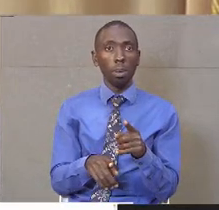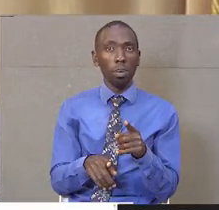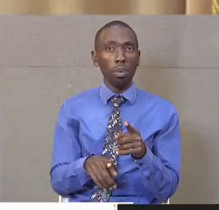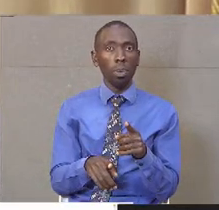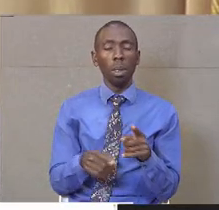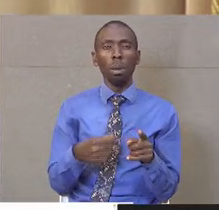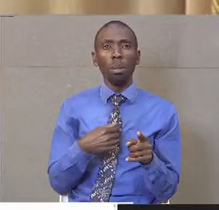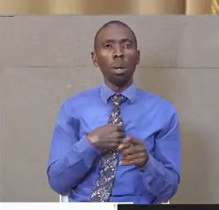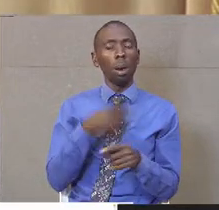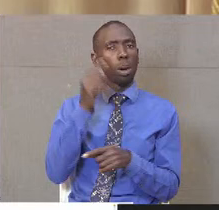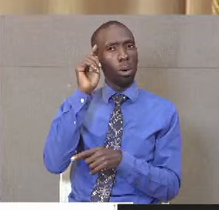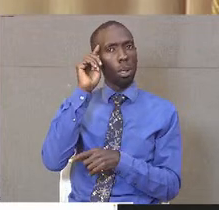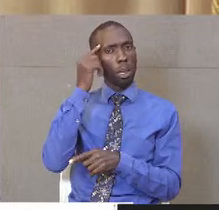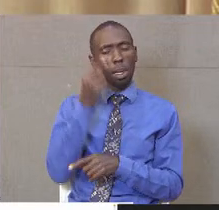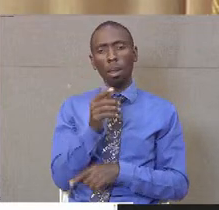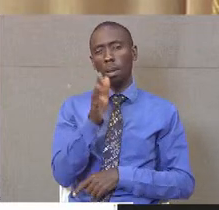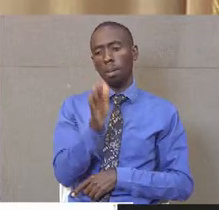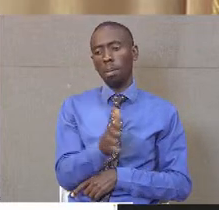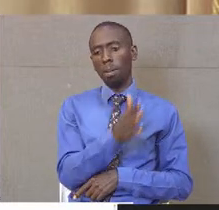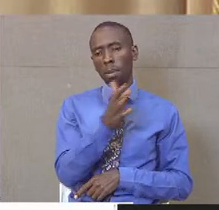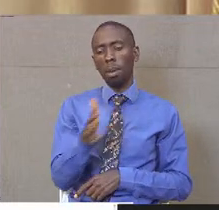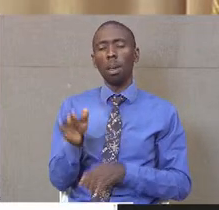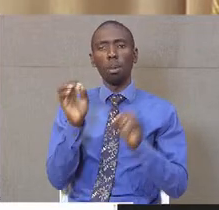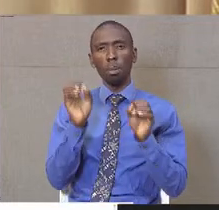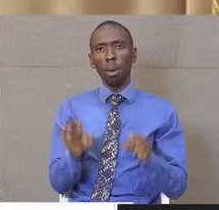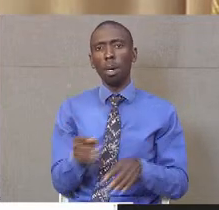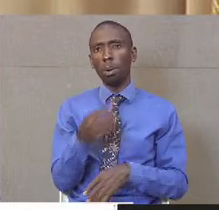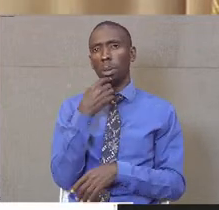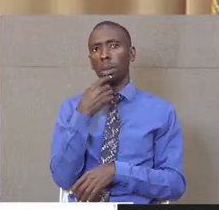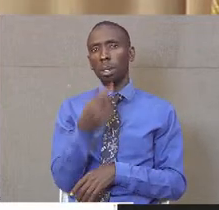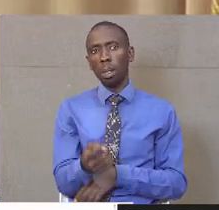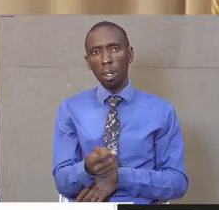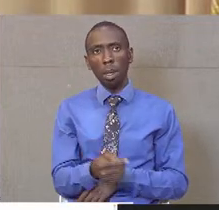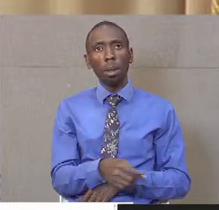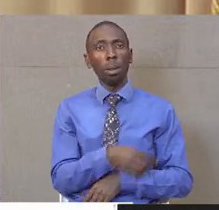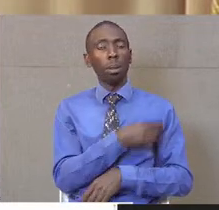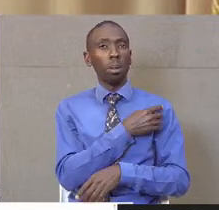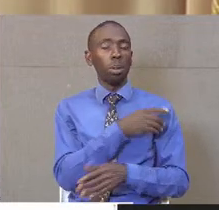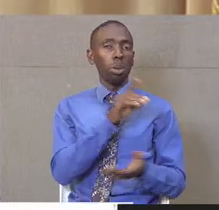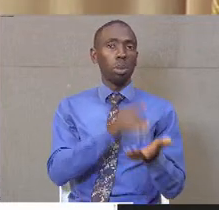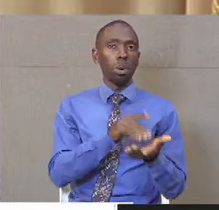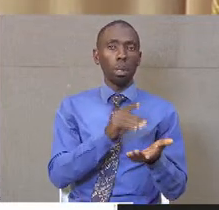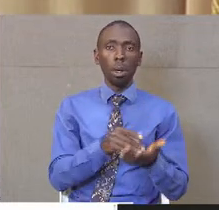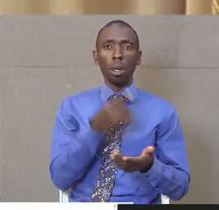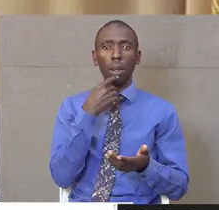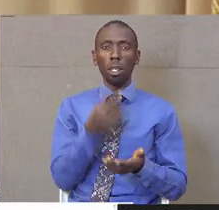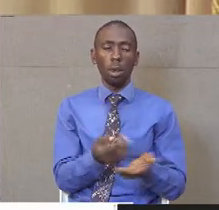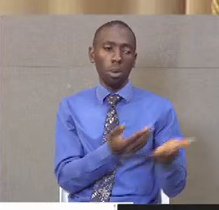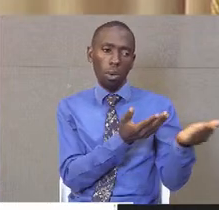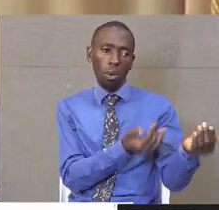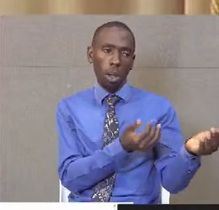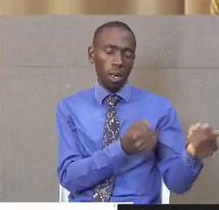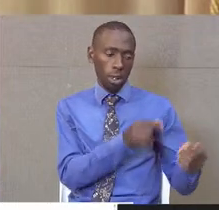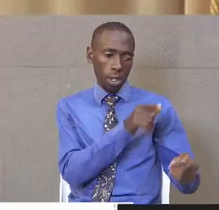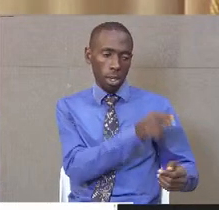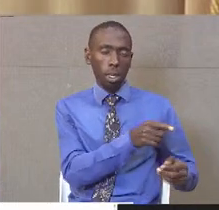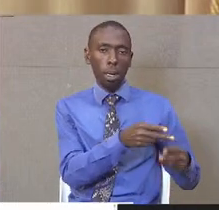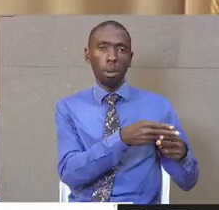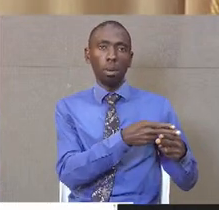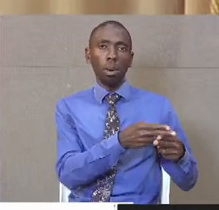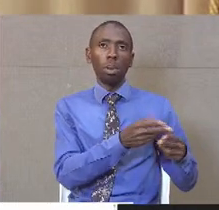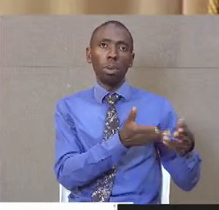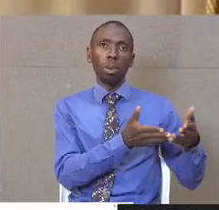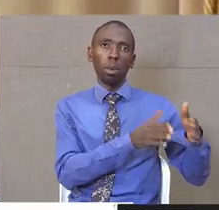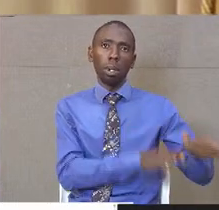I would think it is unfair for us to say that the medics say, wait, the other one is about to die.